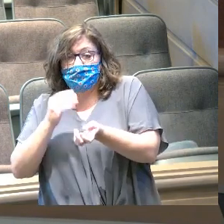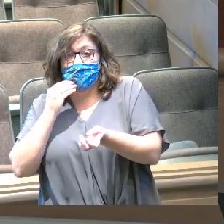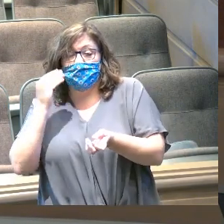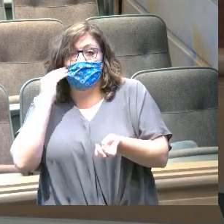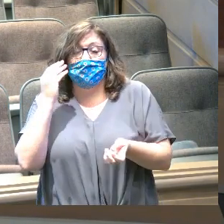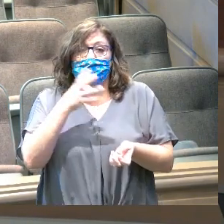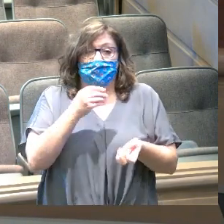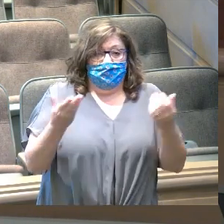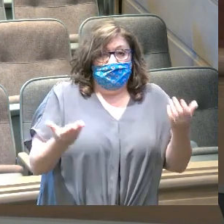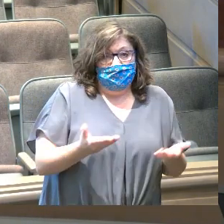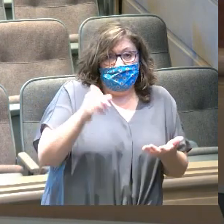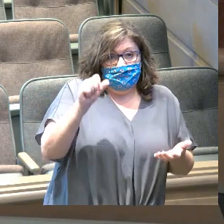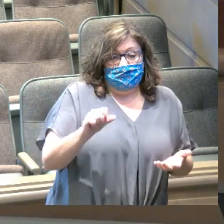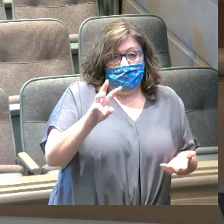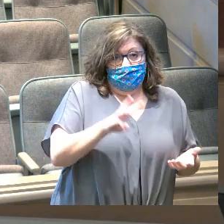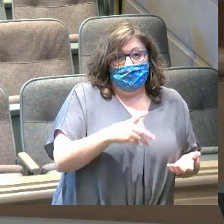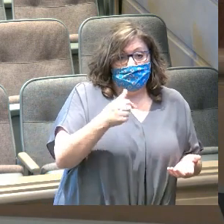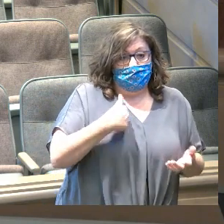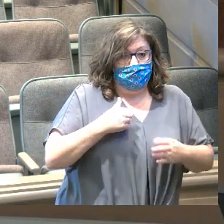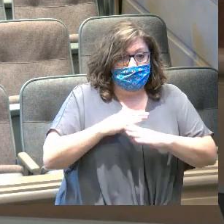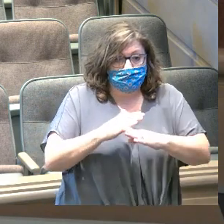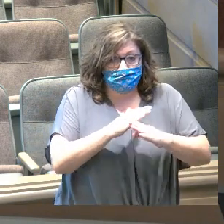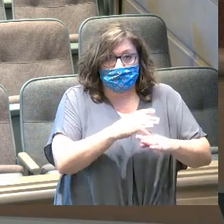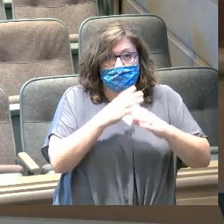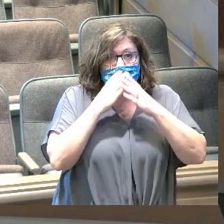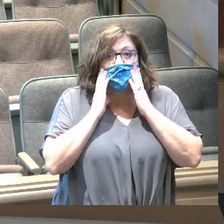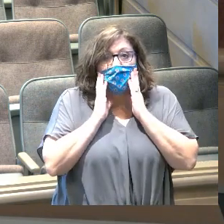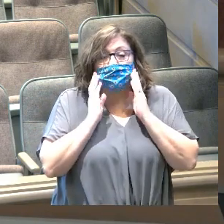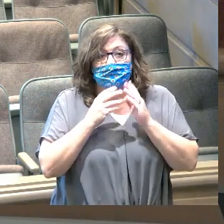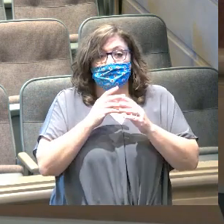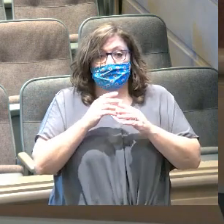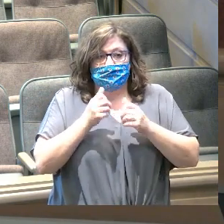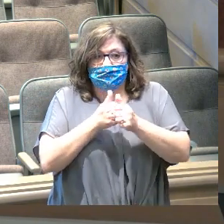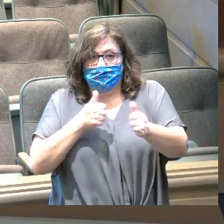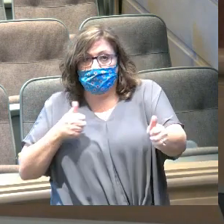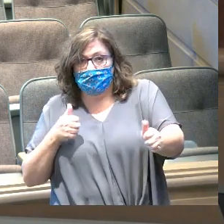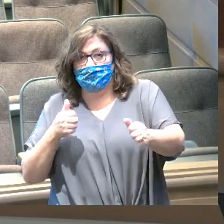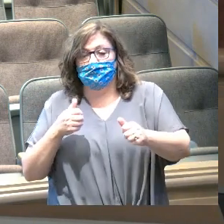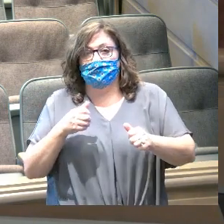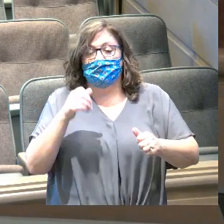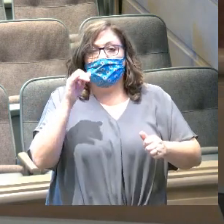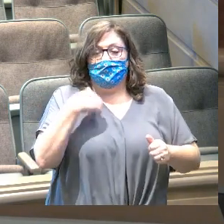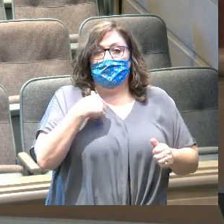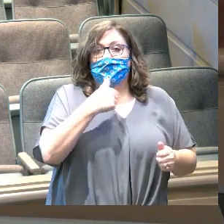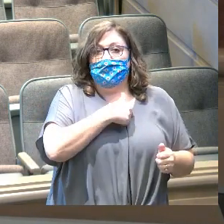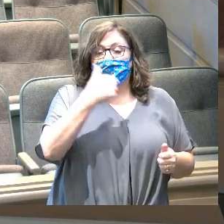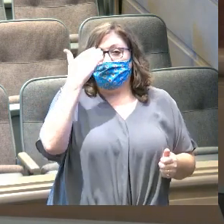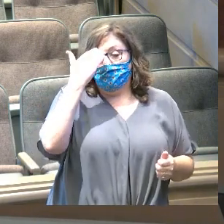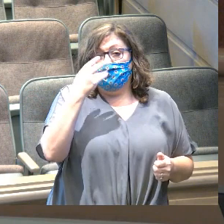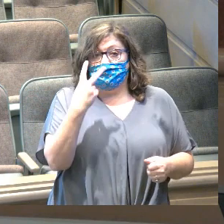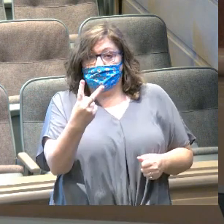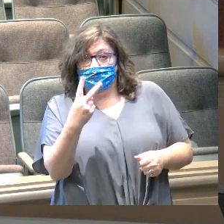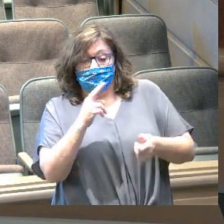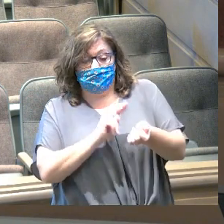particularly here in Southwest Georgia. We know that at least 2 nursing homes here in Albany have experienced